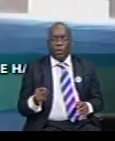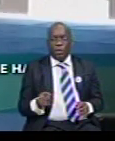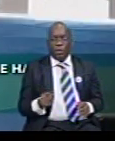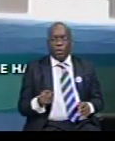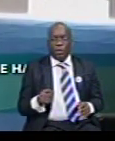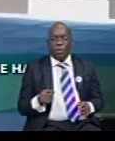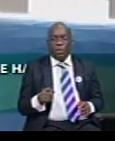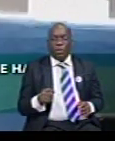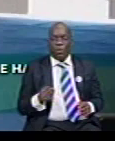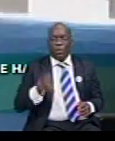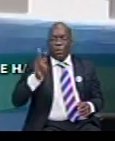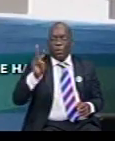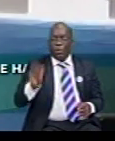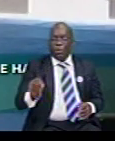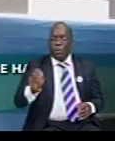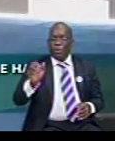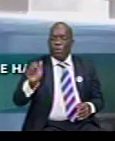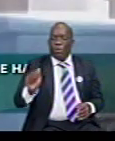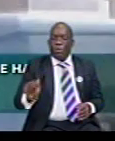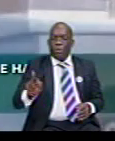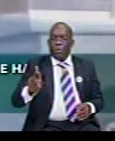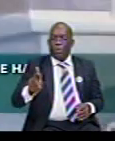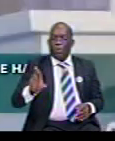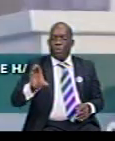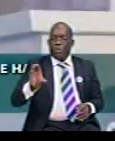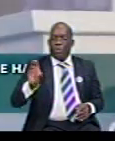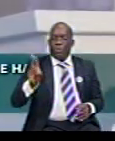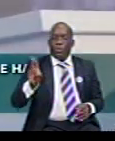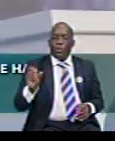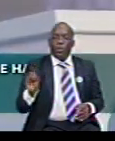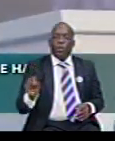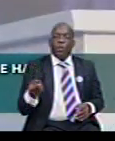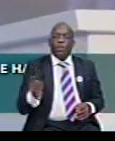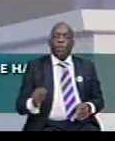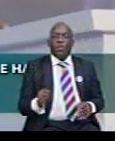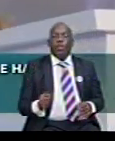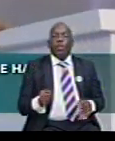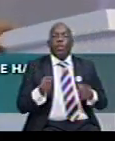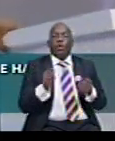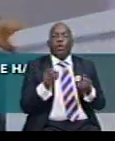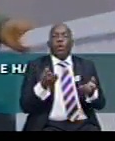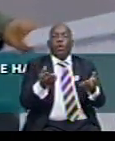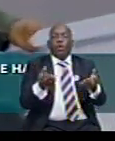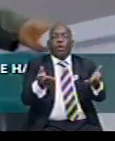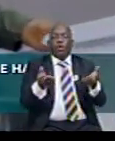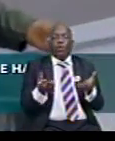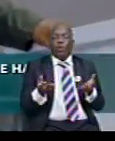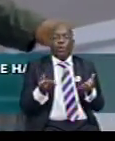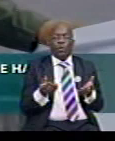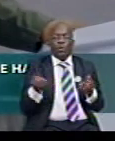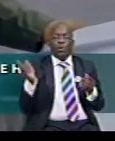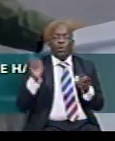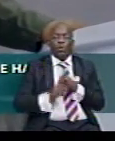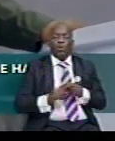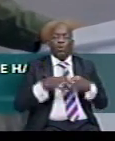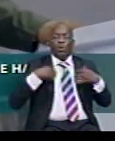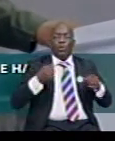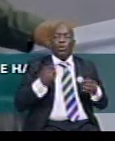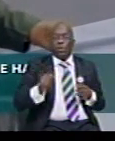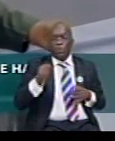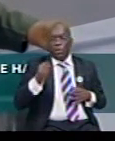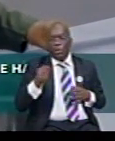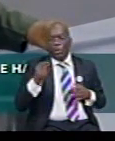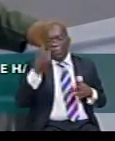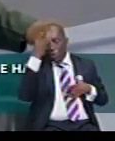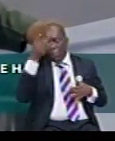or whoever. And the passion to heal the sick, the passion to restore